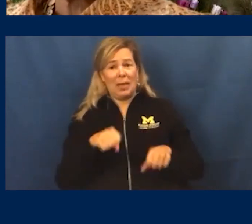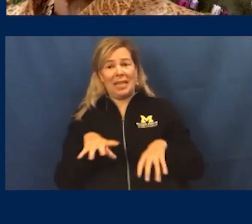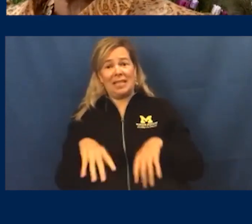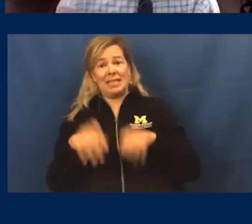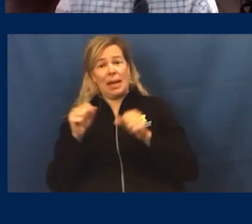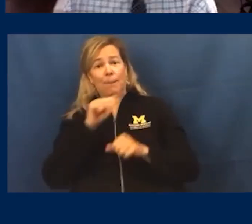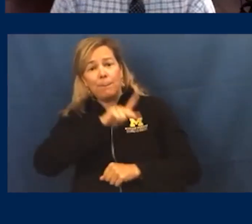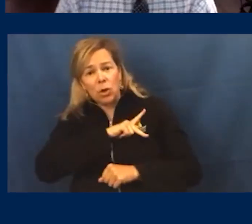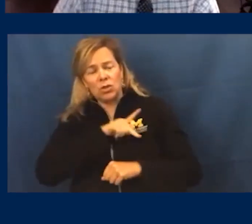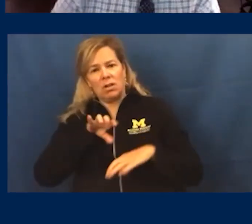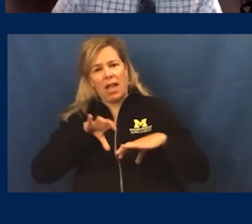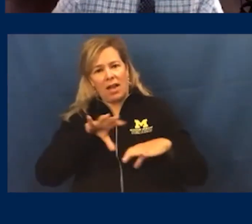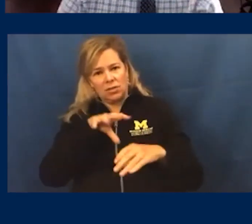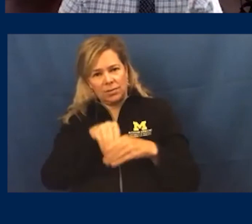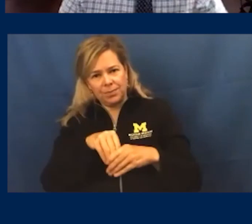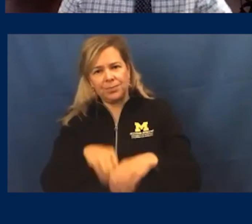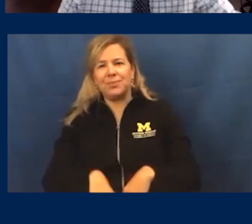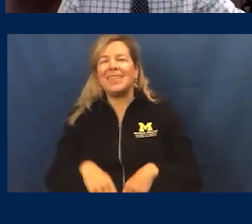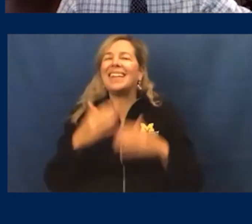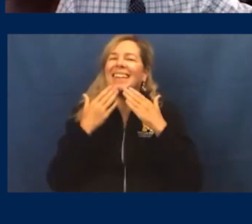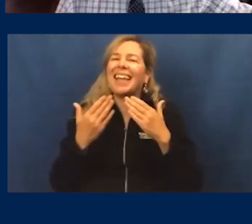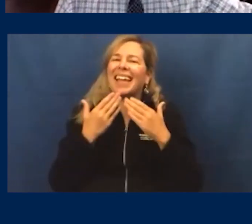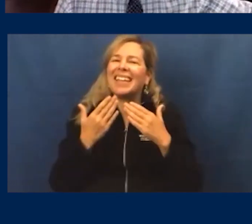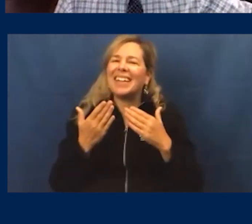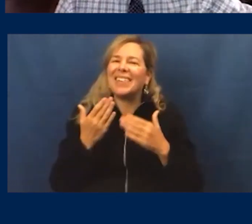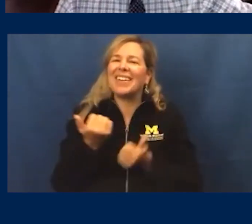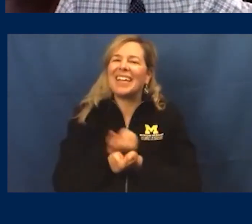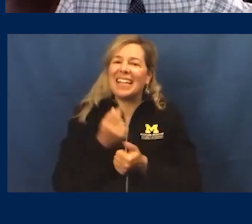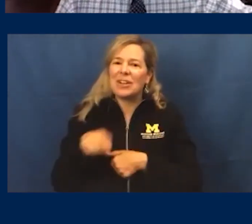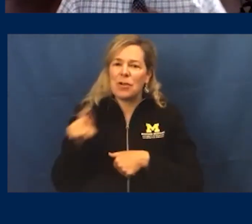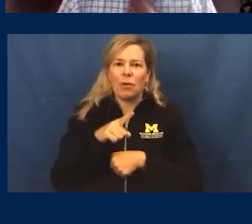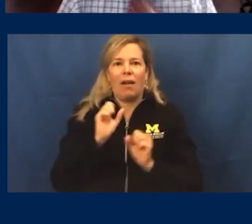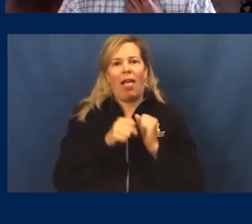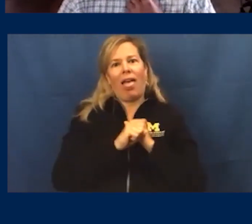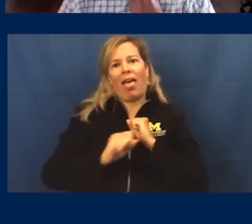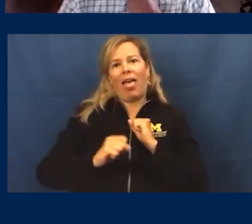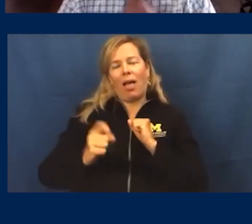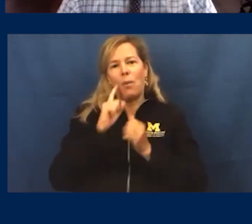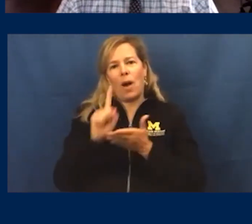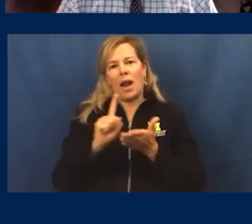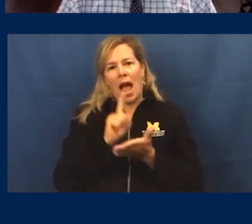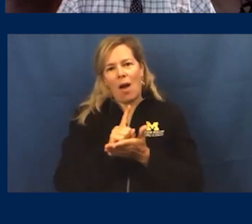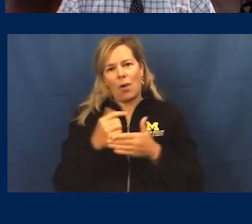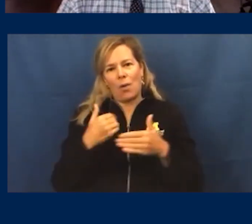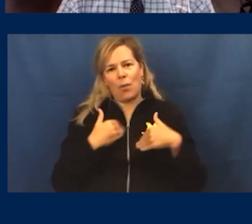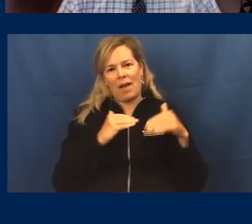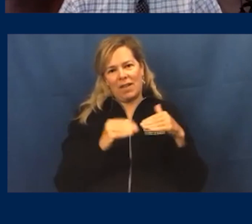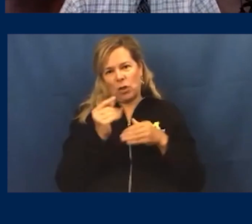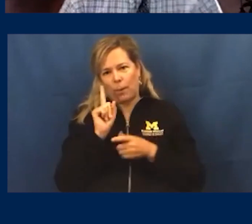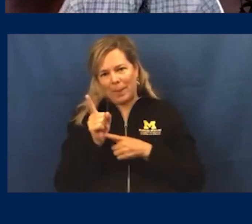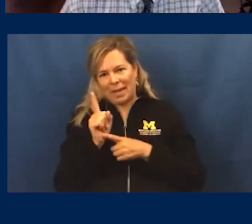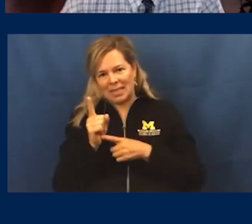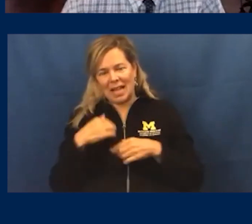you. Thank you to this panel. Each of you could have probably spoken for a full hour. We only have a few minutes left, and I do want to hear some words from